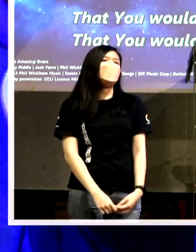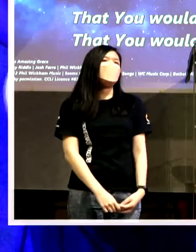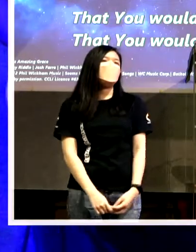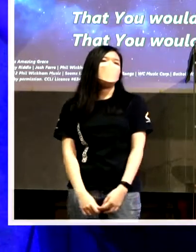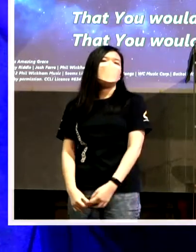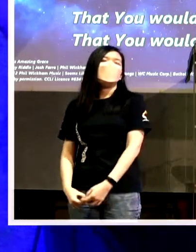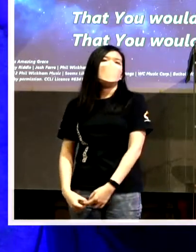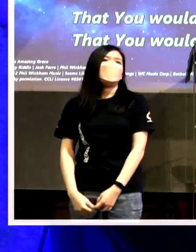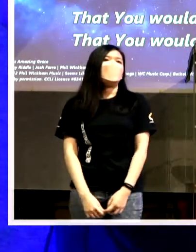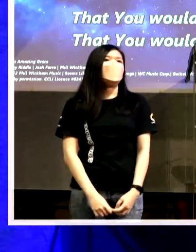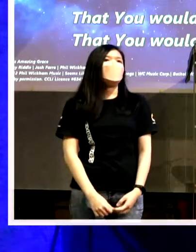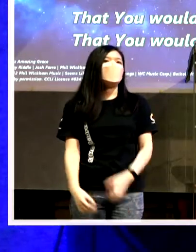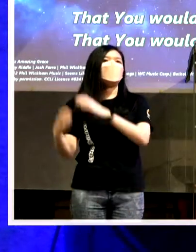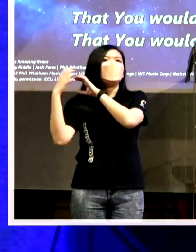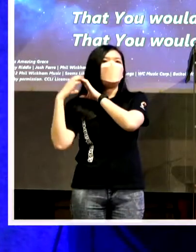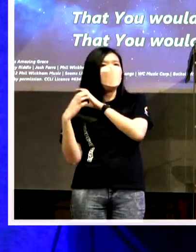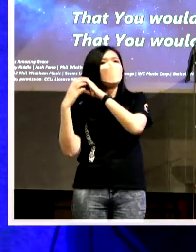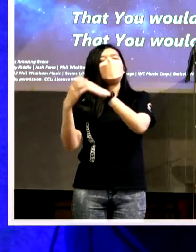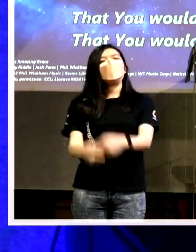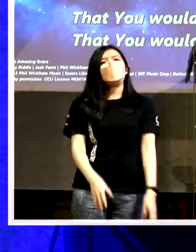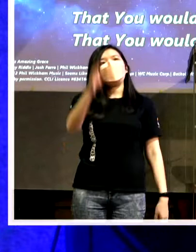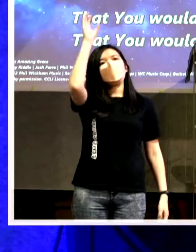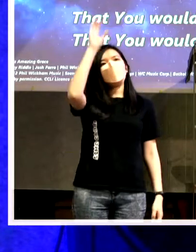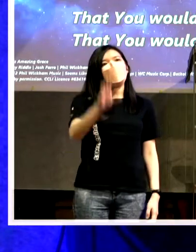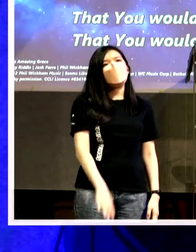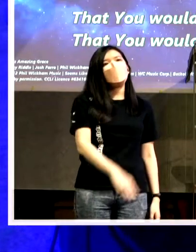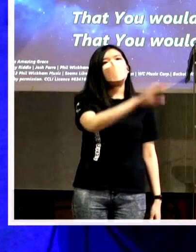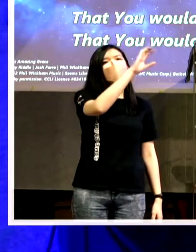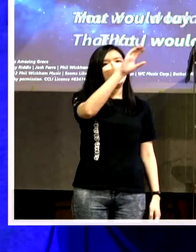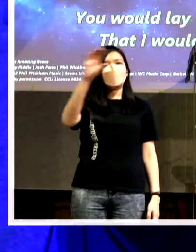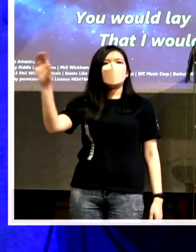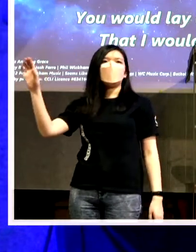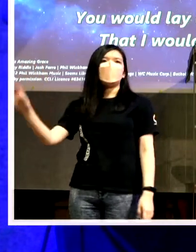place, that you would bear my